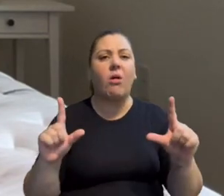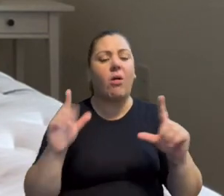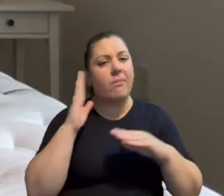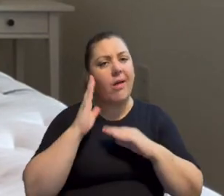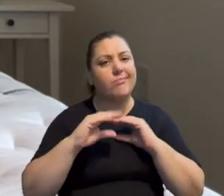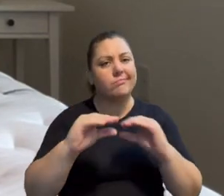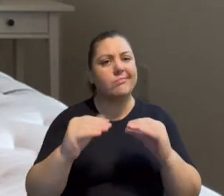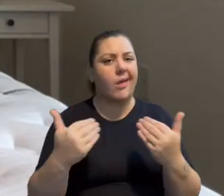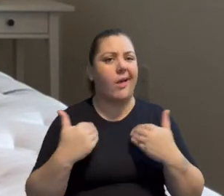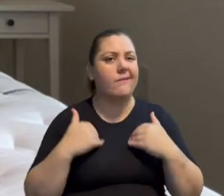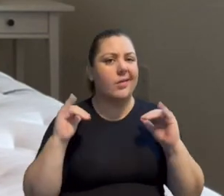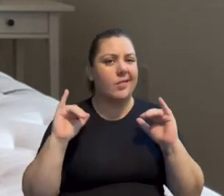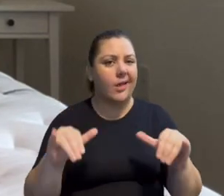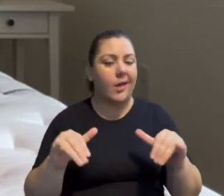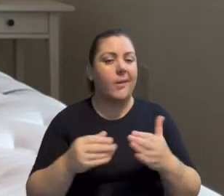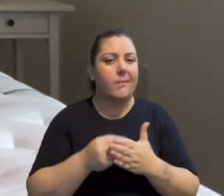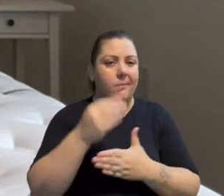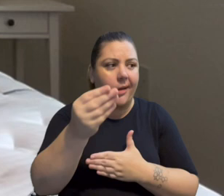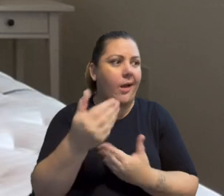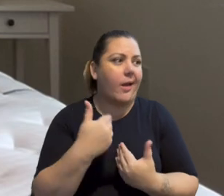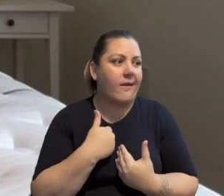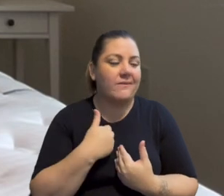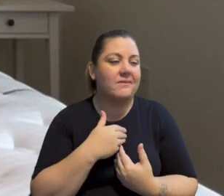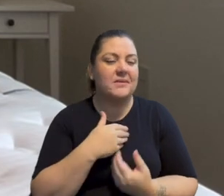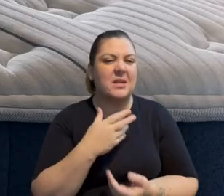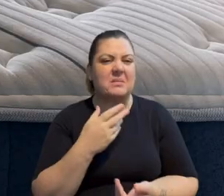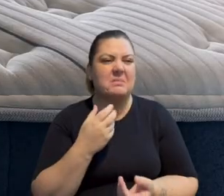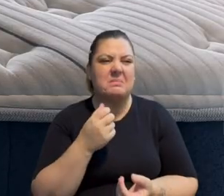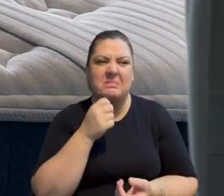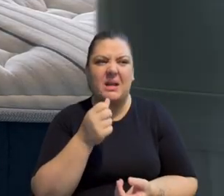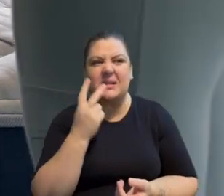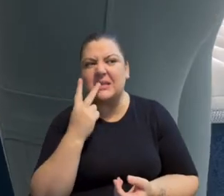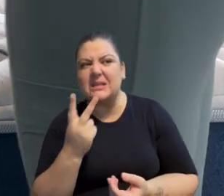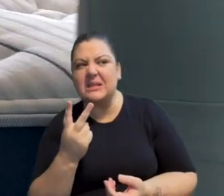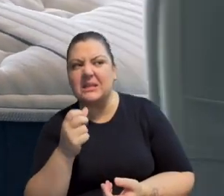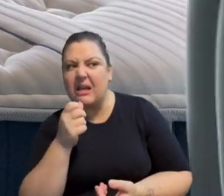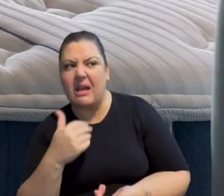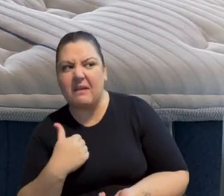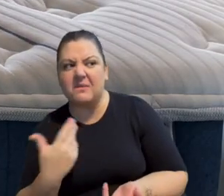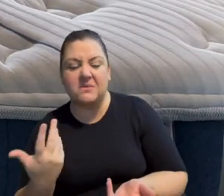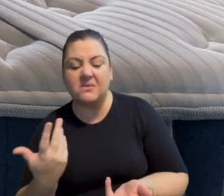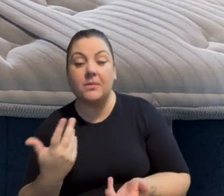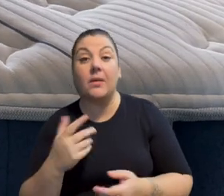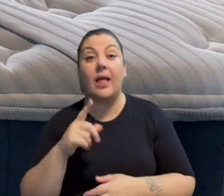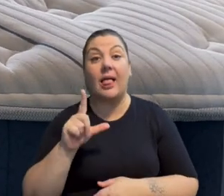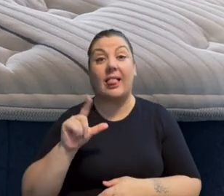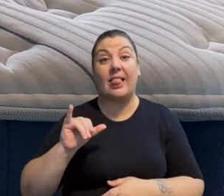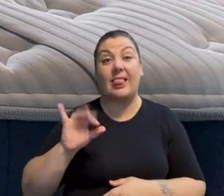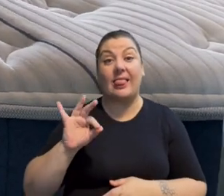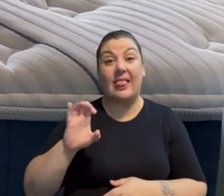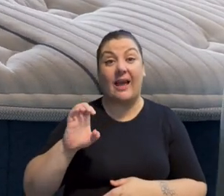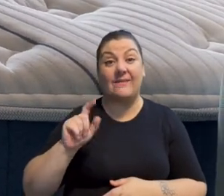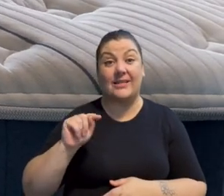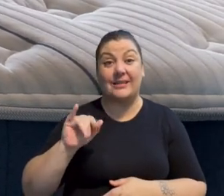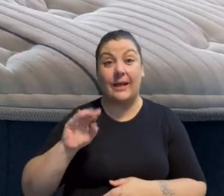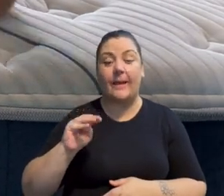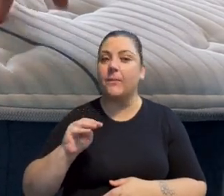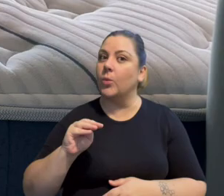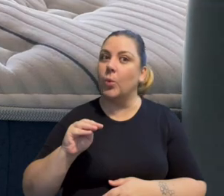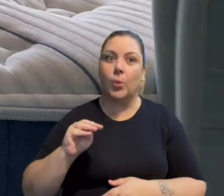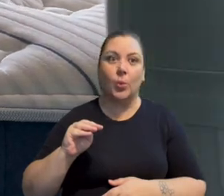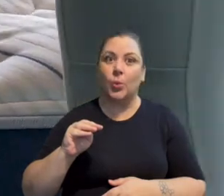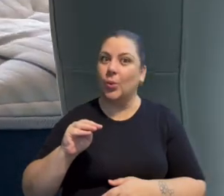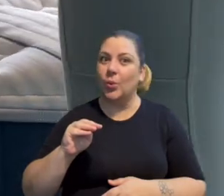all mattresses have. I haven't really seen a mattress that doesn't have a warranty. However, that being said, a lifetime warranty is a little bit more